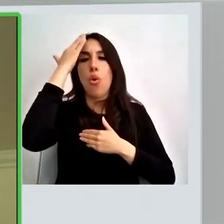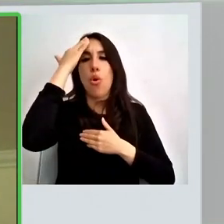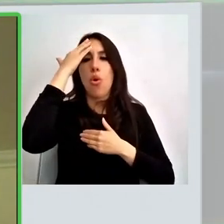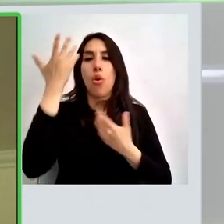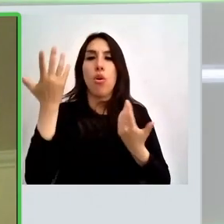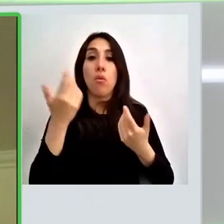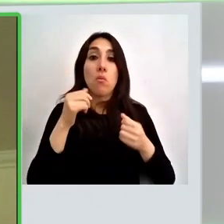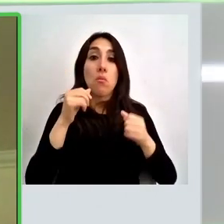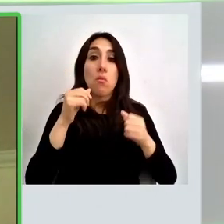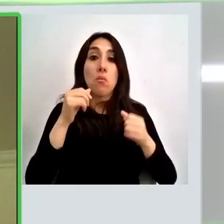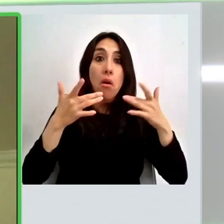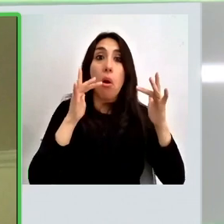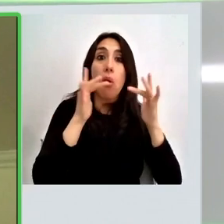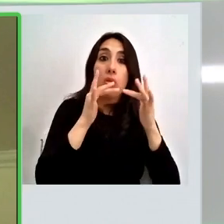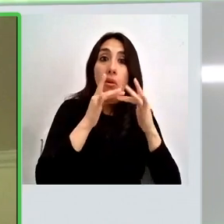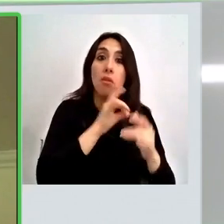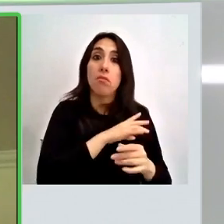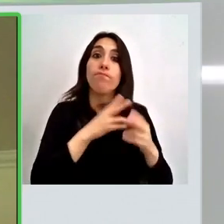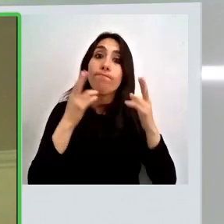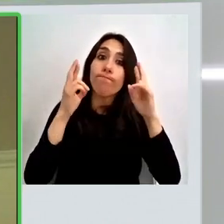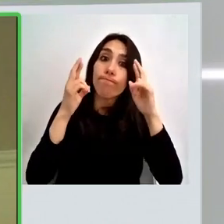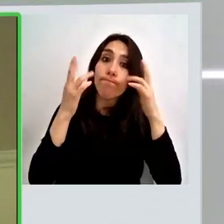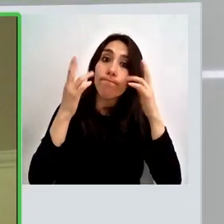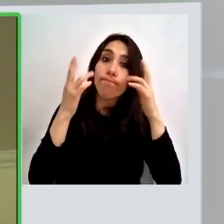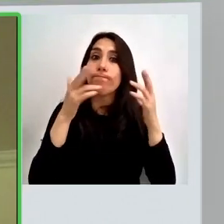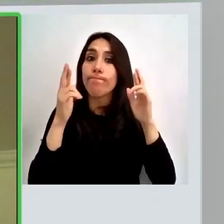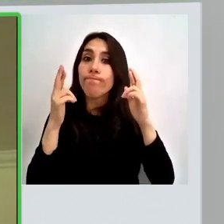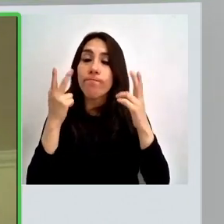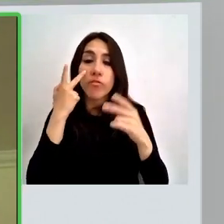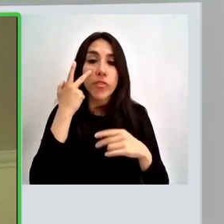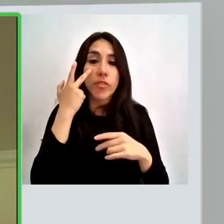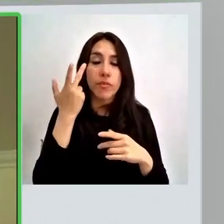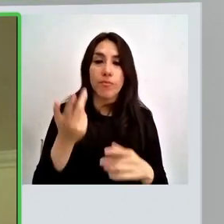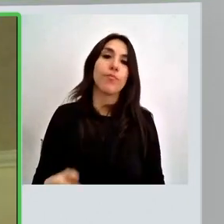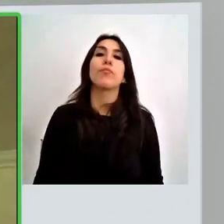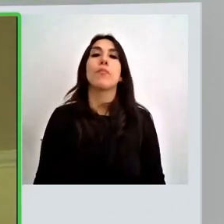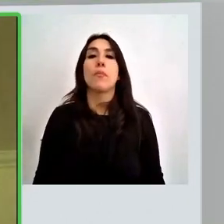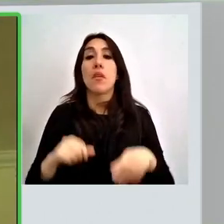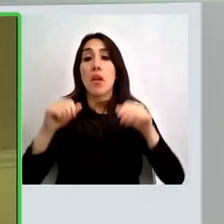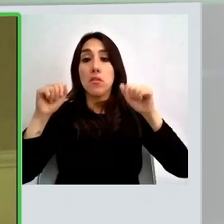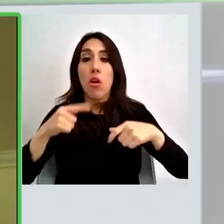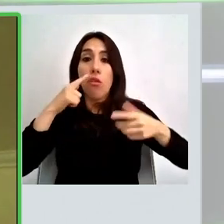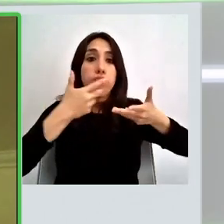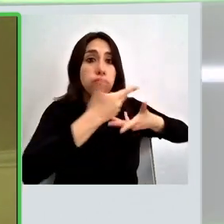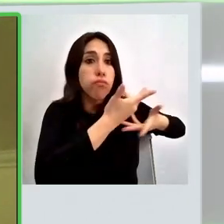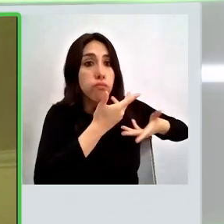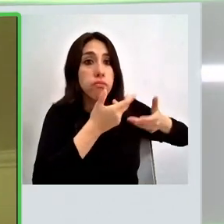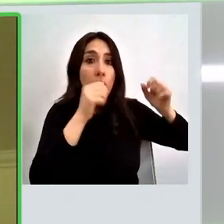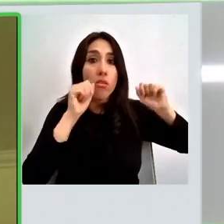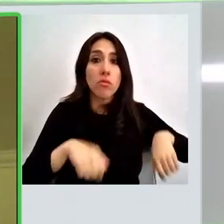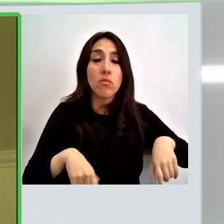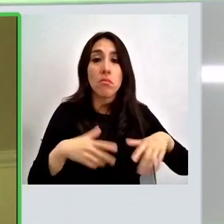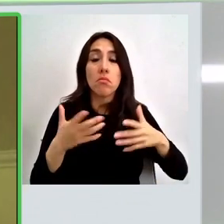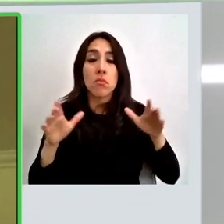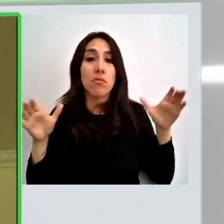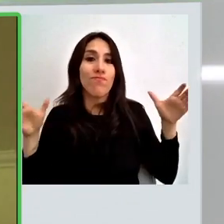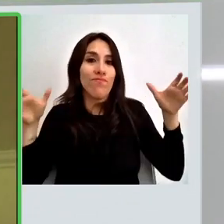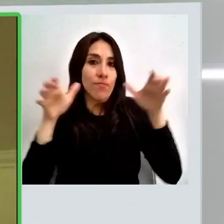that possibility of having it there in 2023. Now,